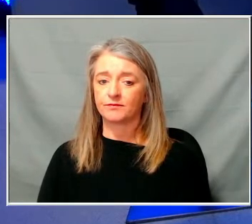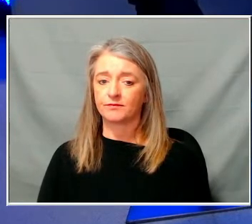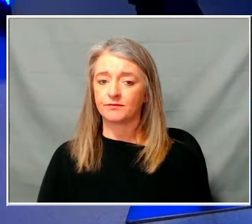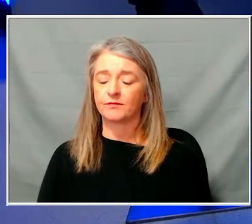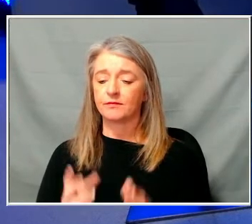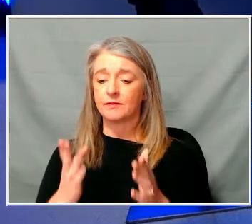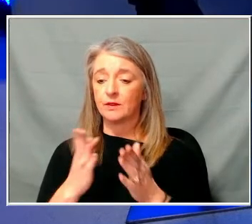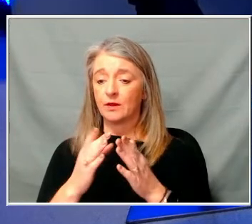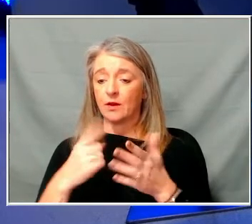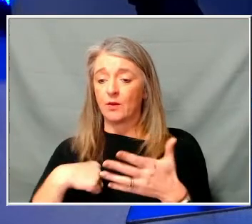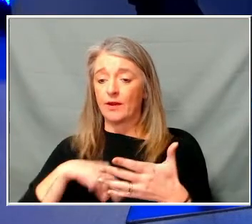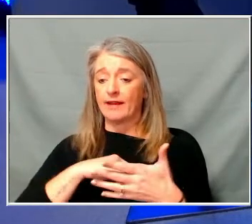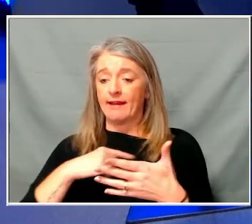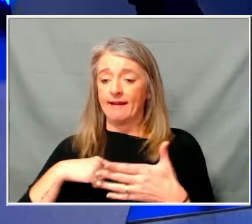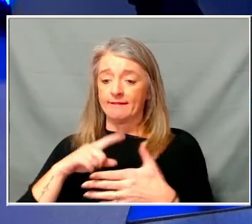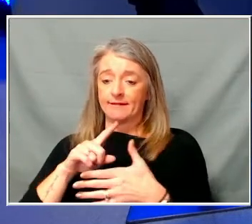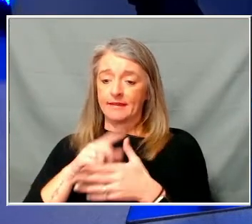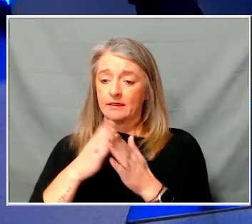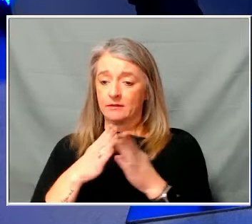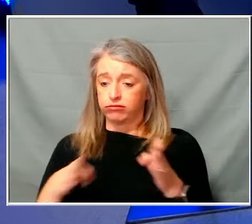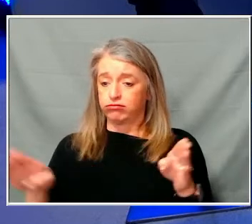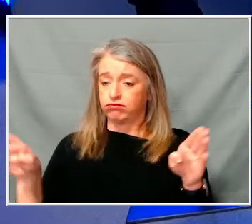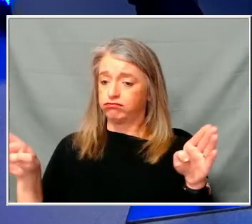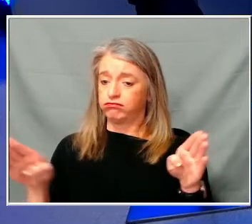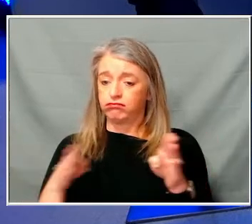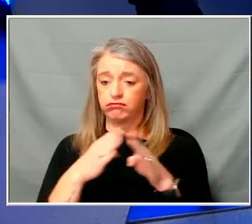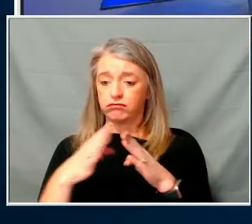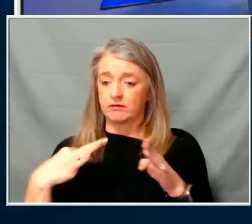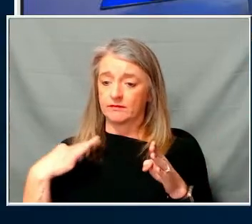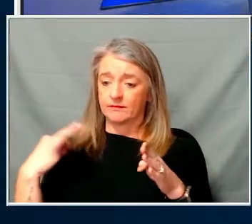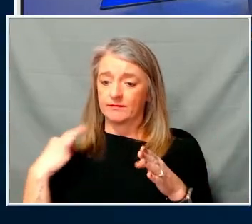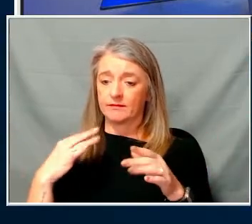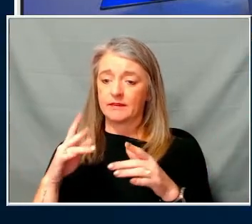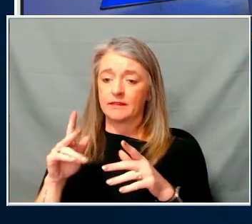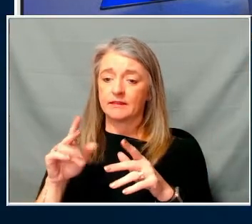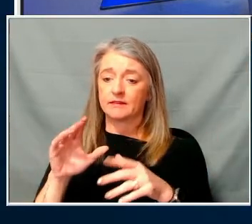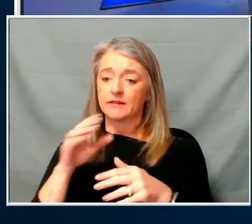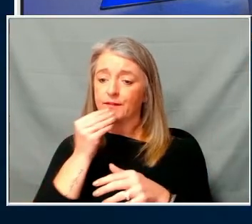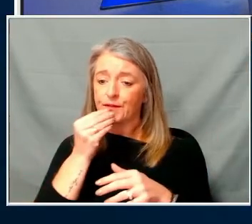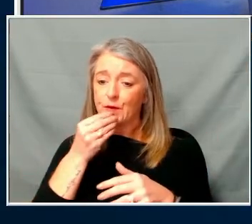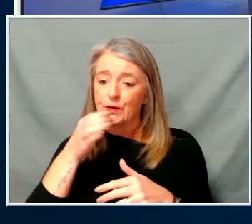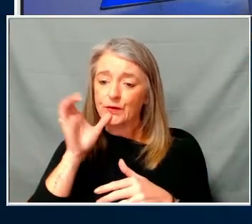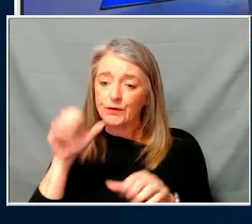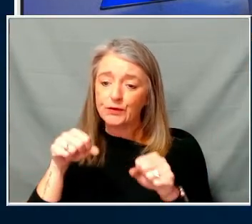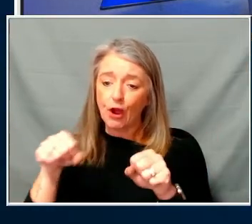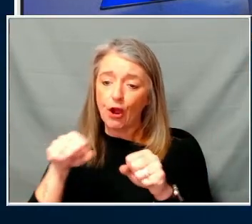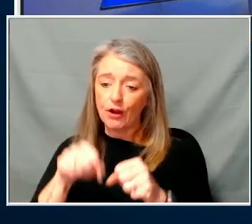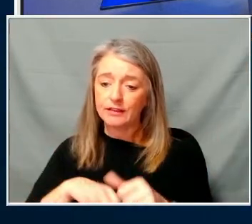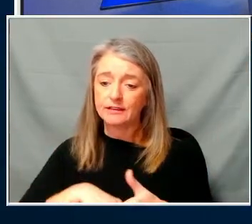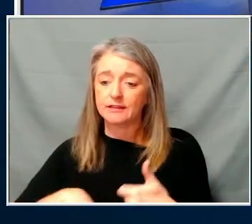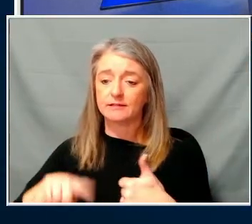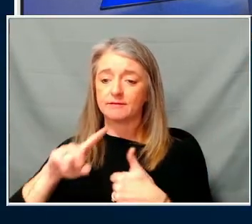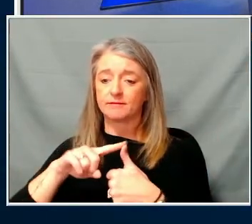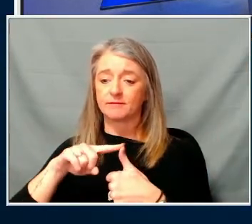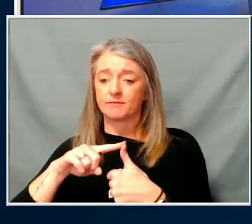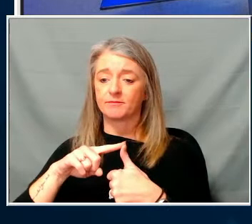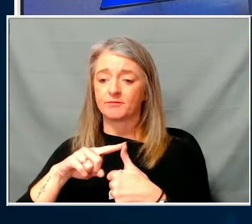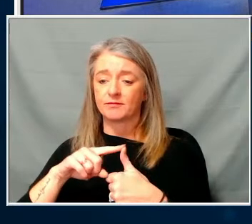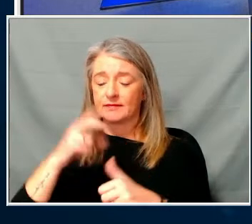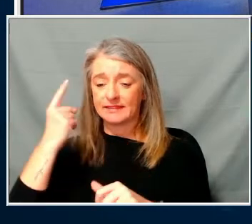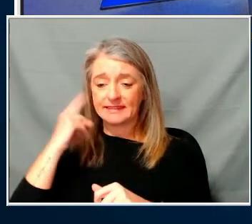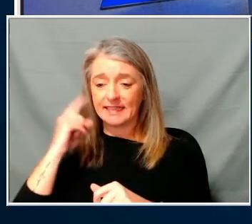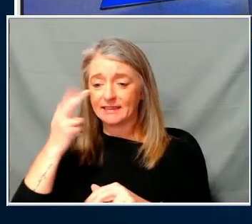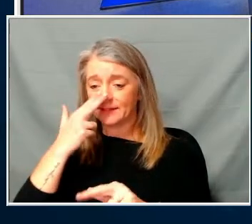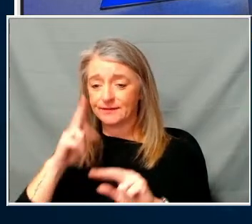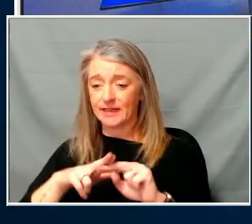got so we have Jennifer, who pushes around the treats and beverage carts, which that sounds like super fun. That's right up my alley.